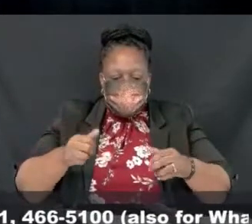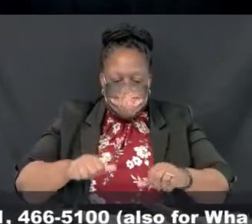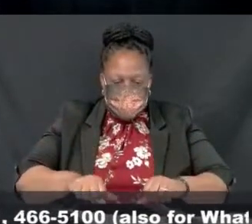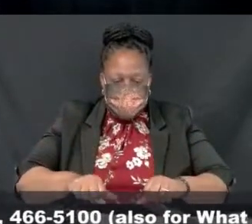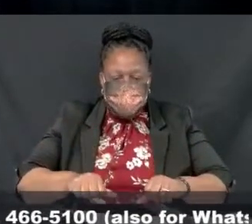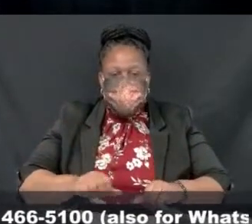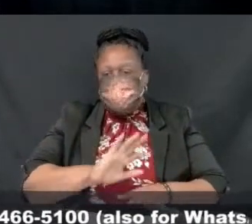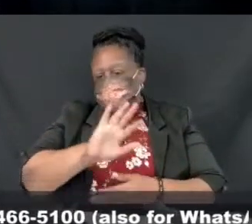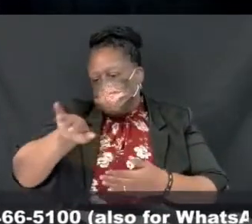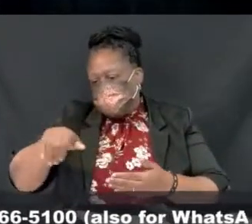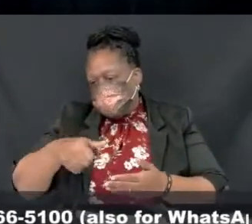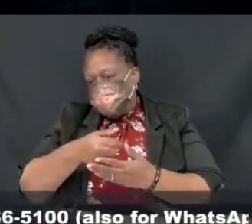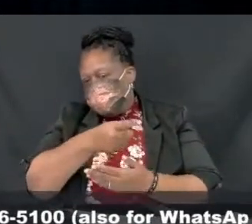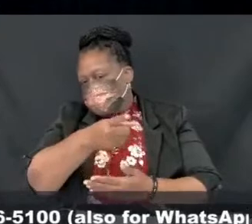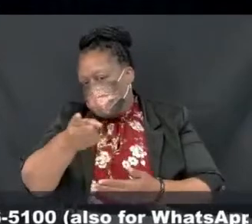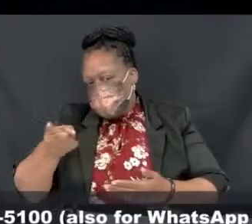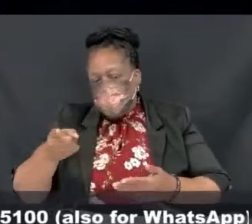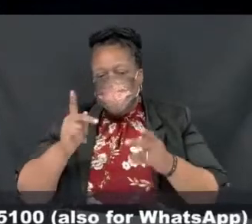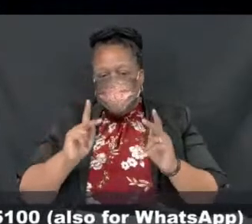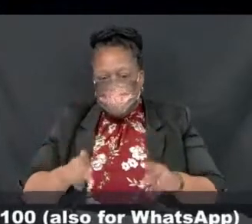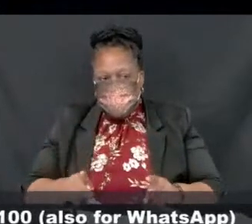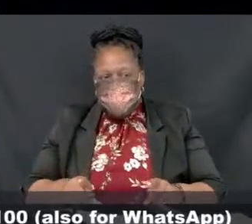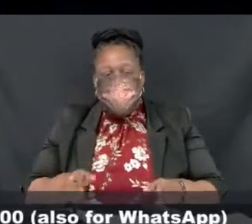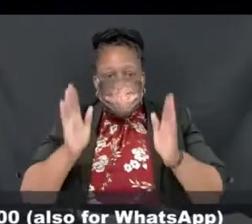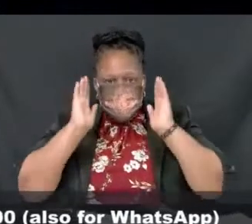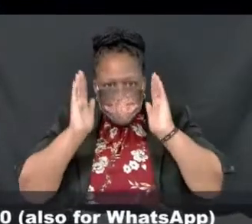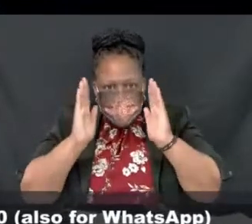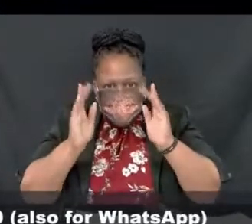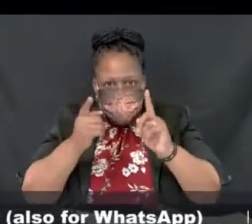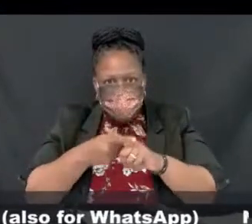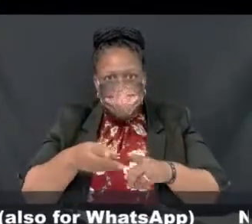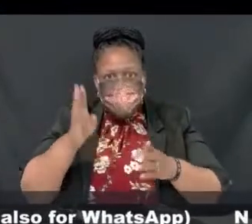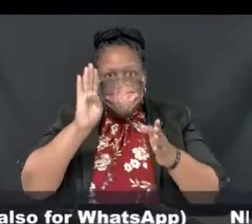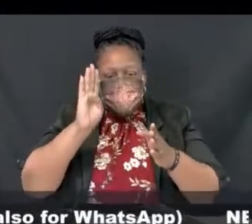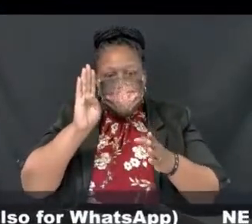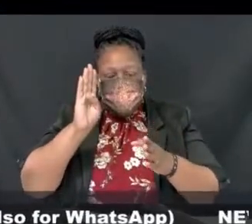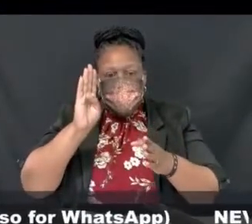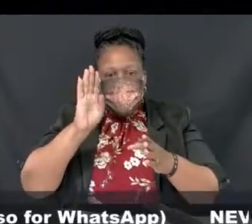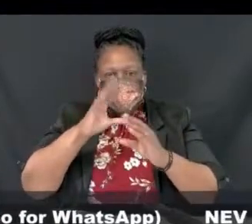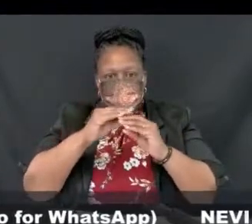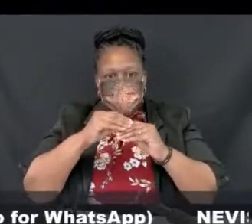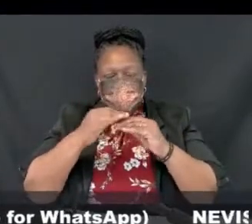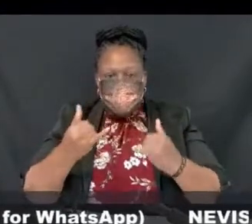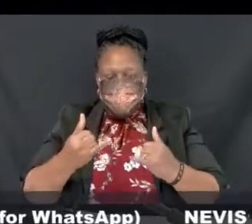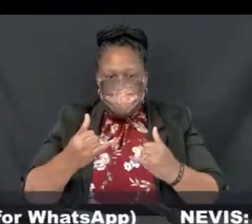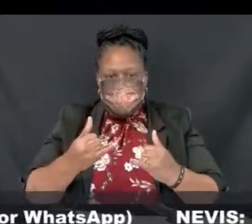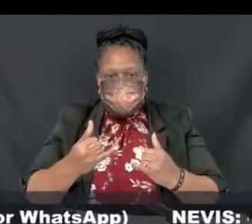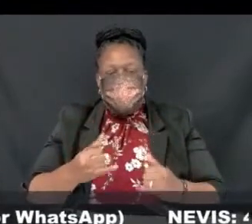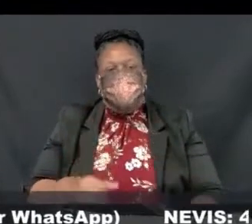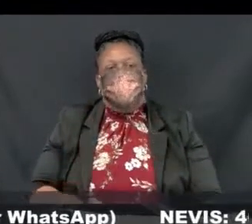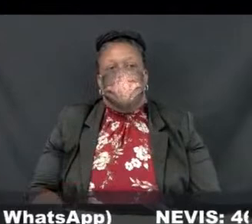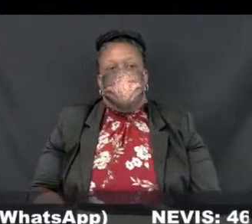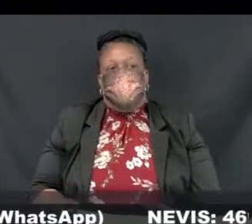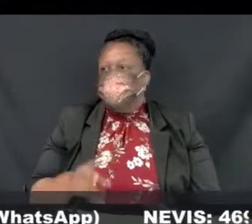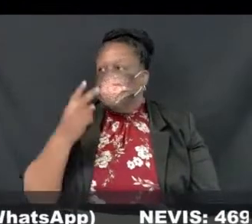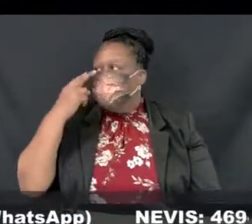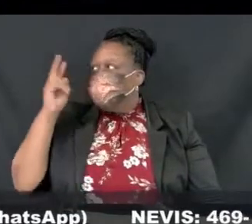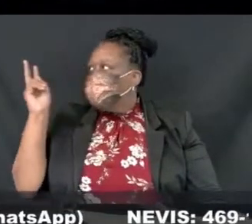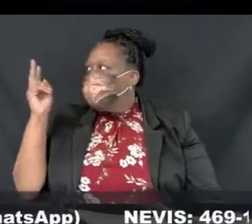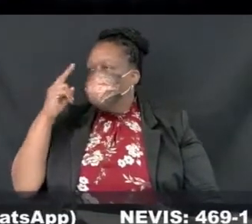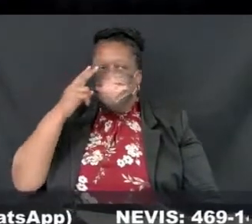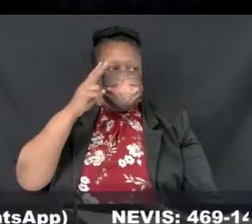by focusing on the briefings. Them times you have 2,000, 3,000, 4,000 persons watching the